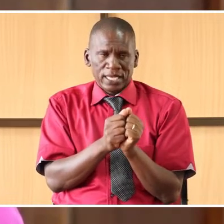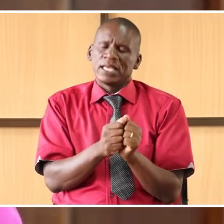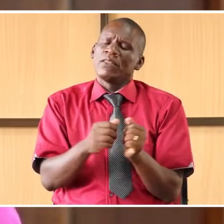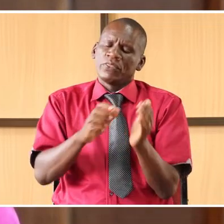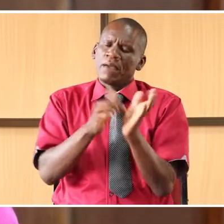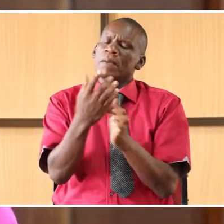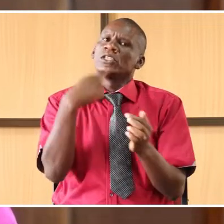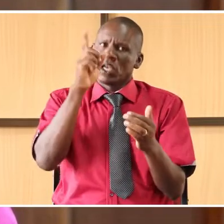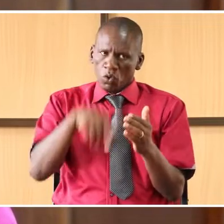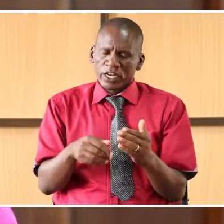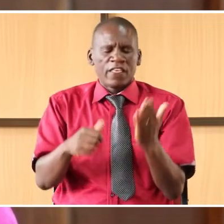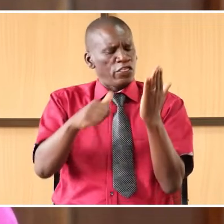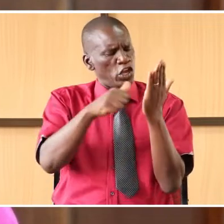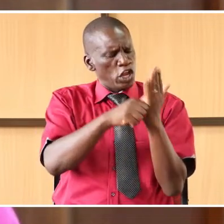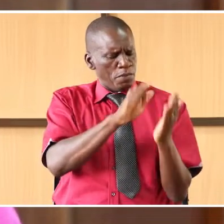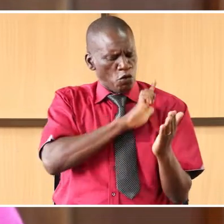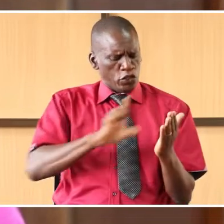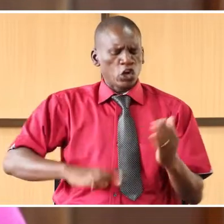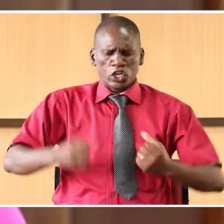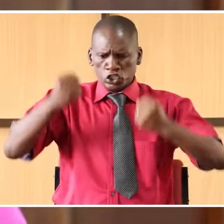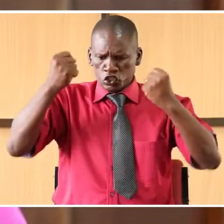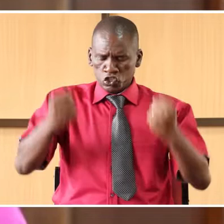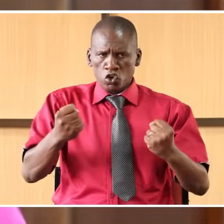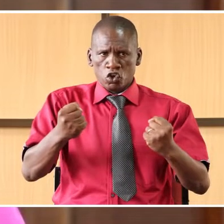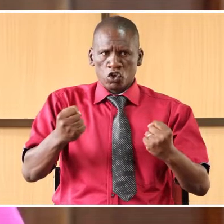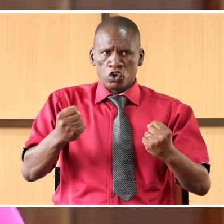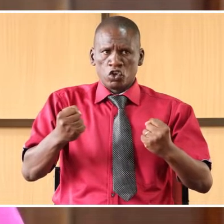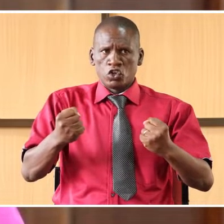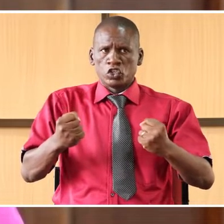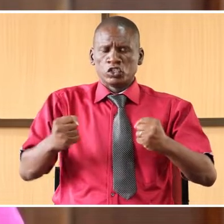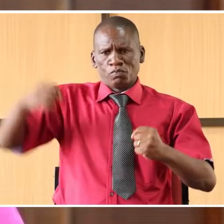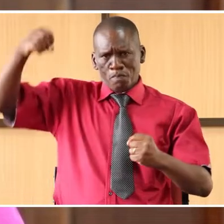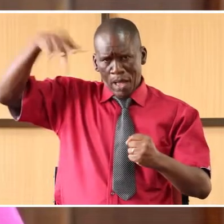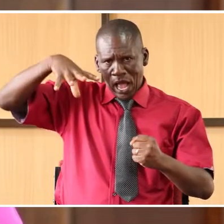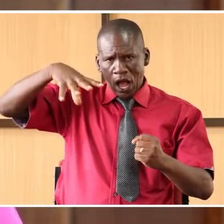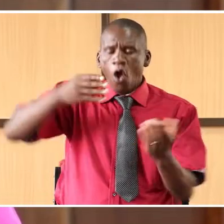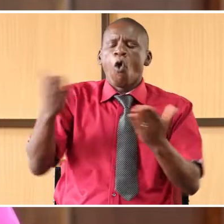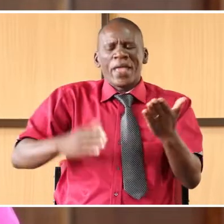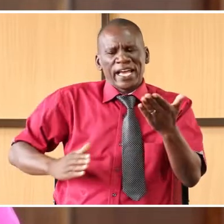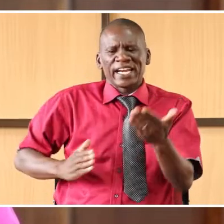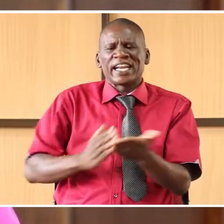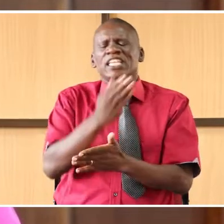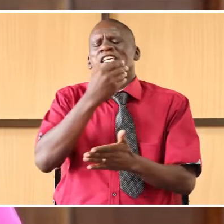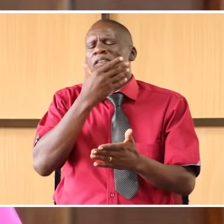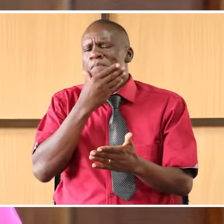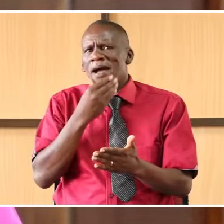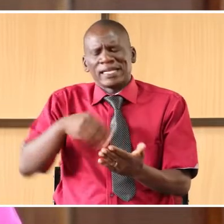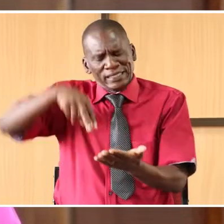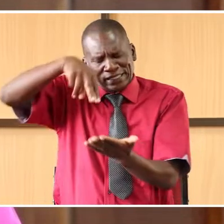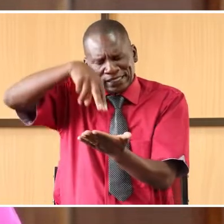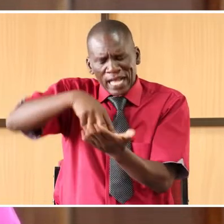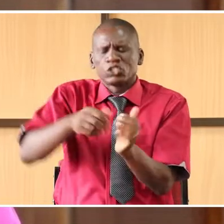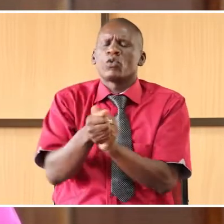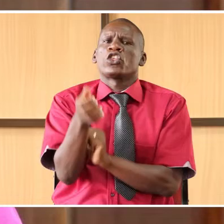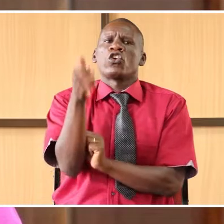It says, the name of the Lord is a strong tower, the consistently righteous man, upright and right standing